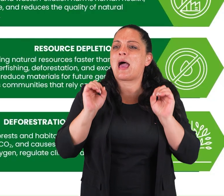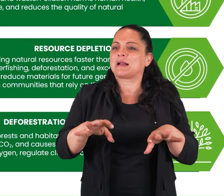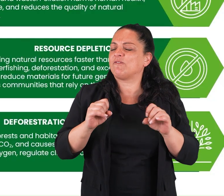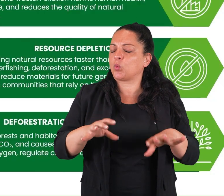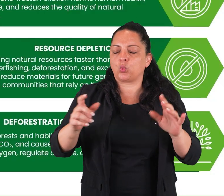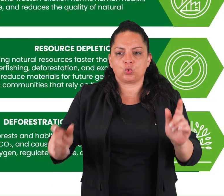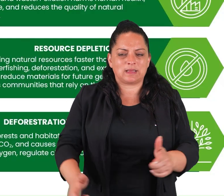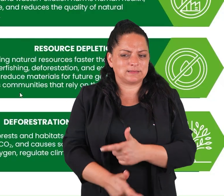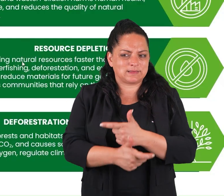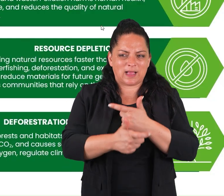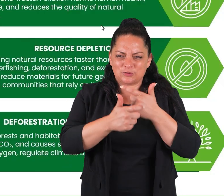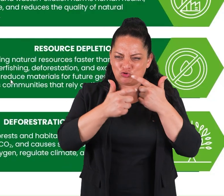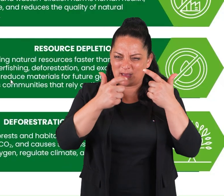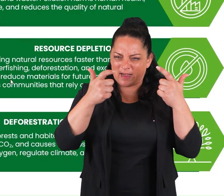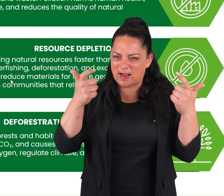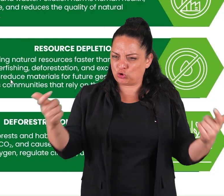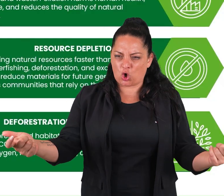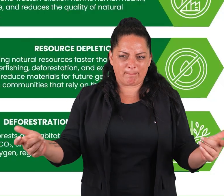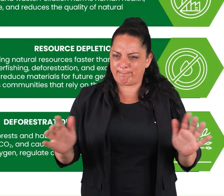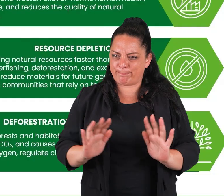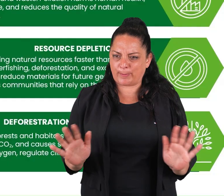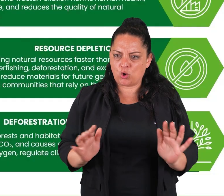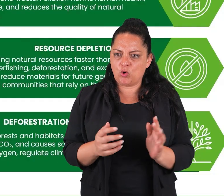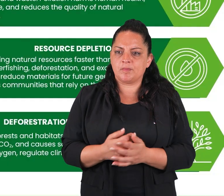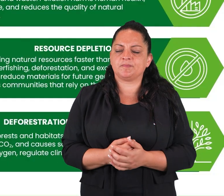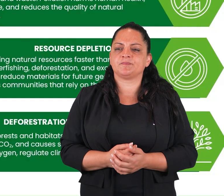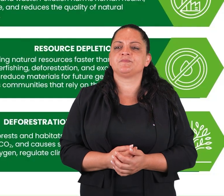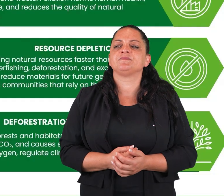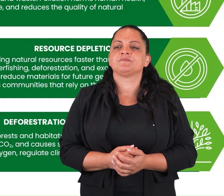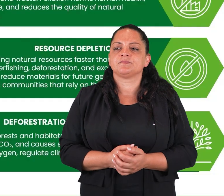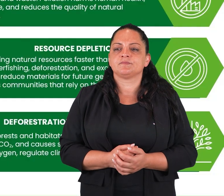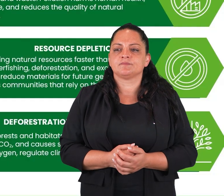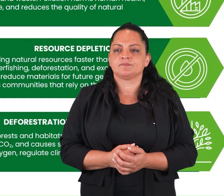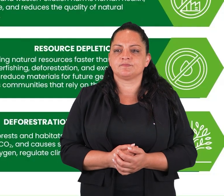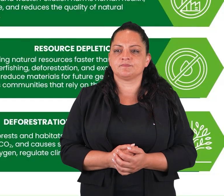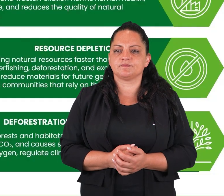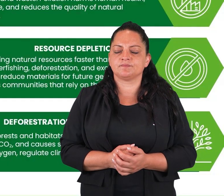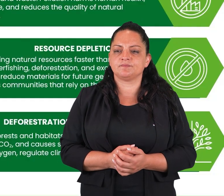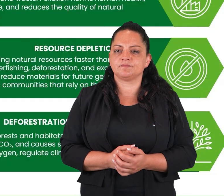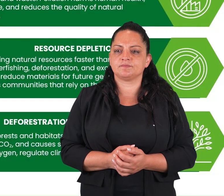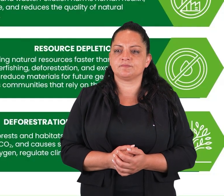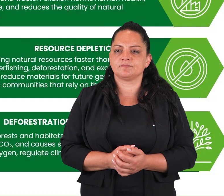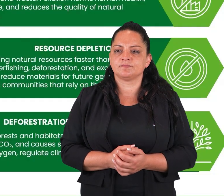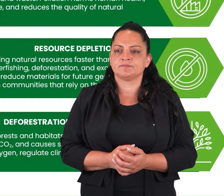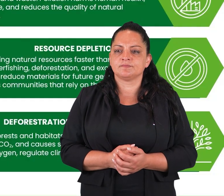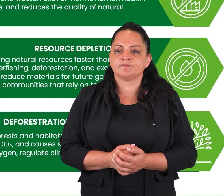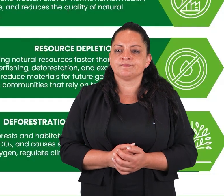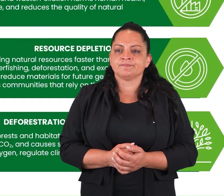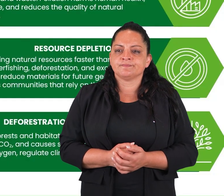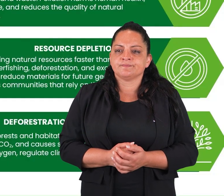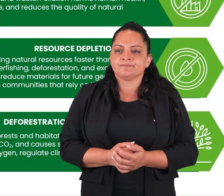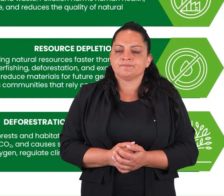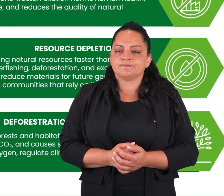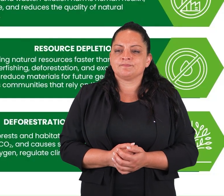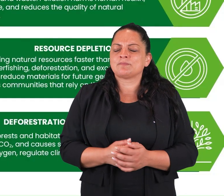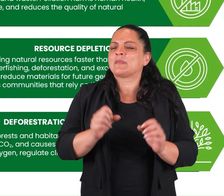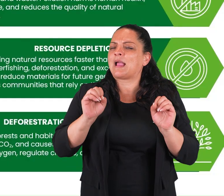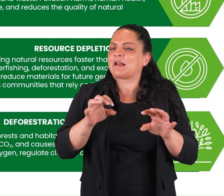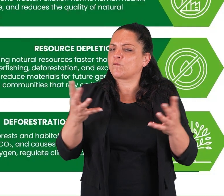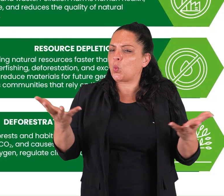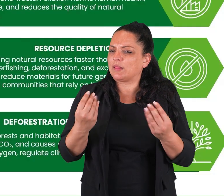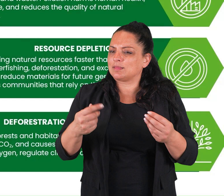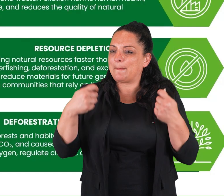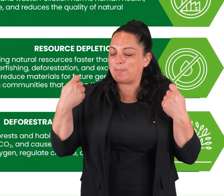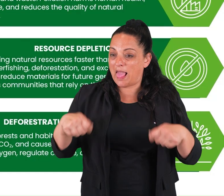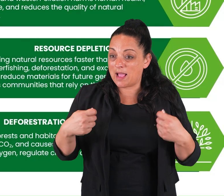planting trees. Then we have waste generation. We have massive amounts of waste,